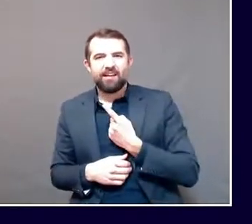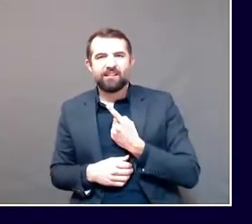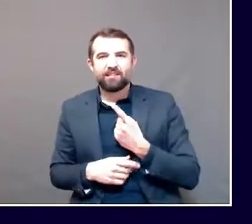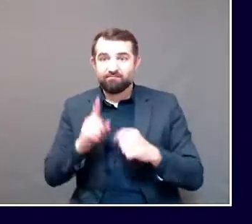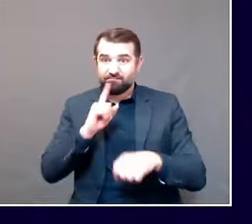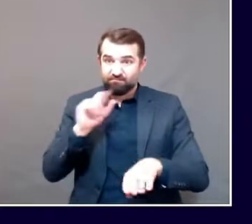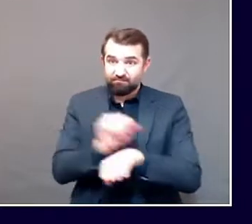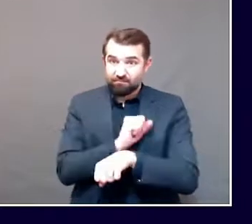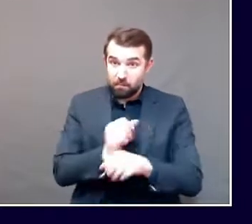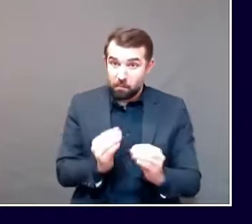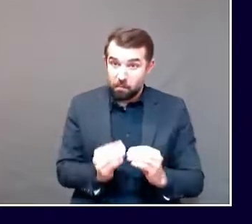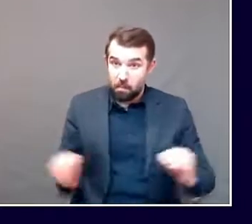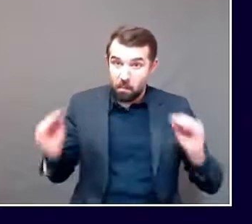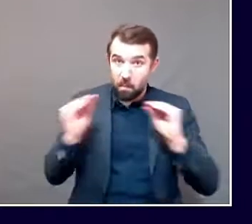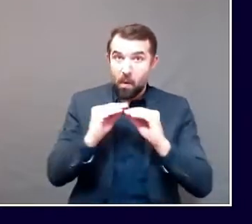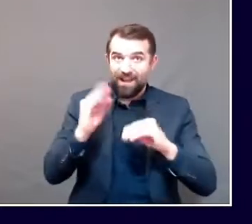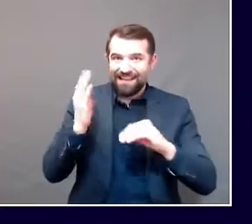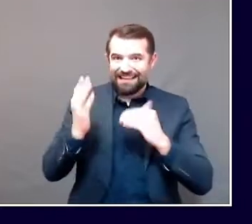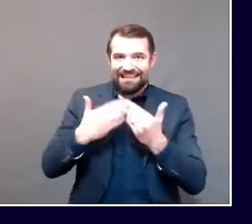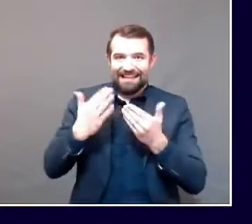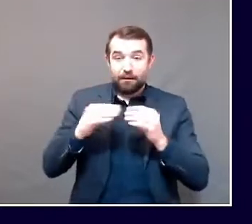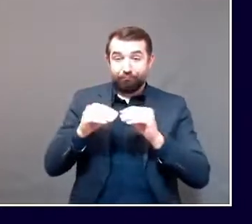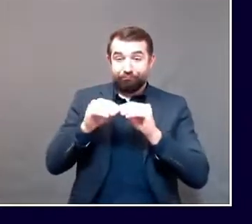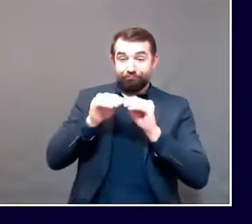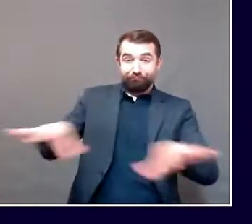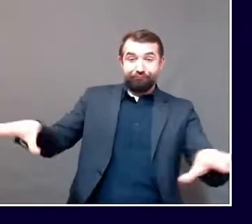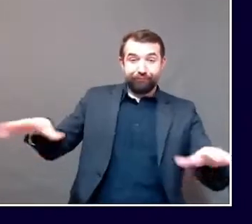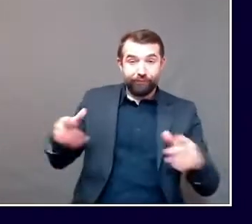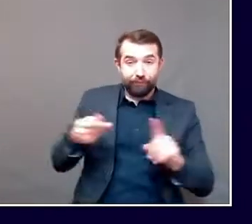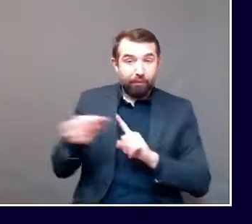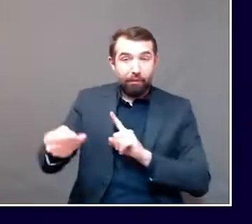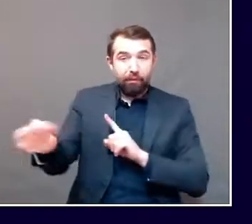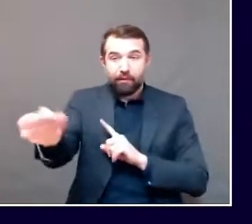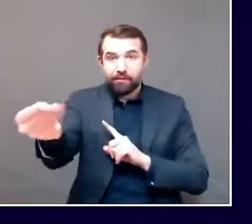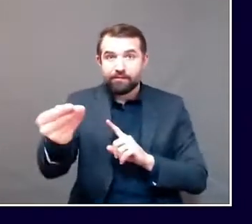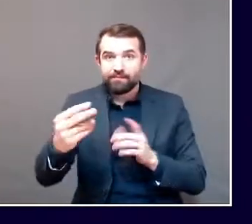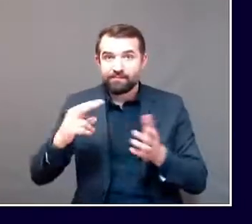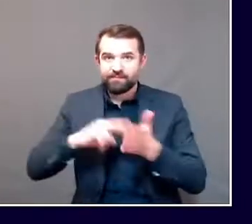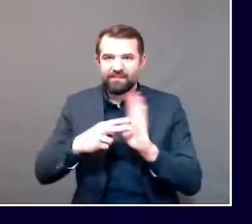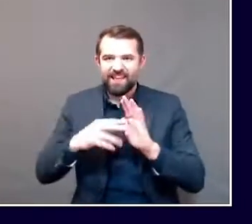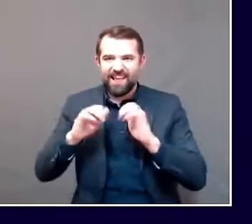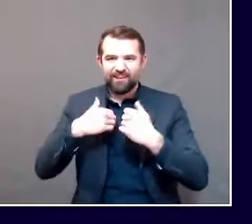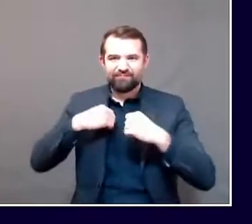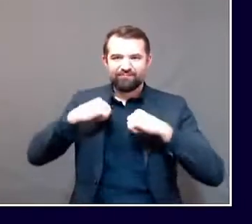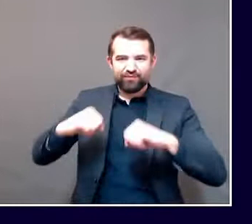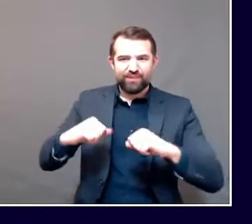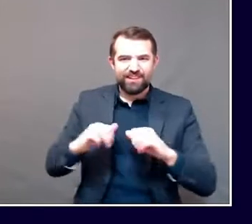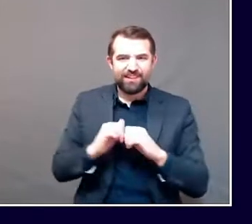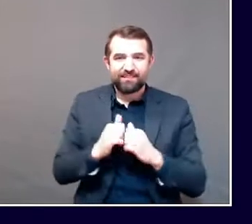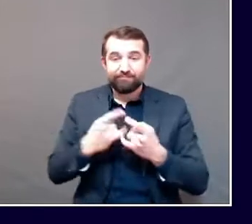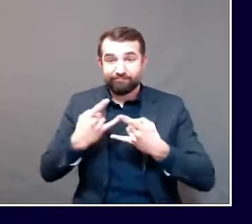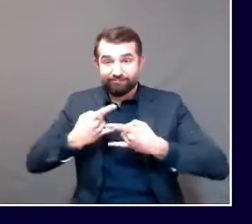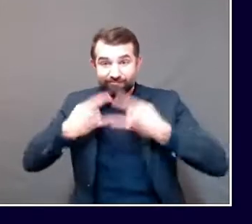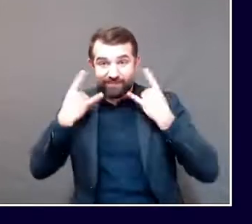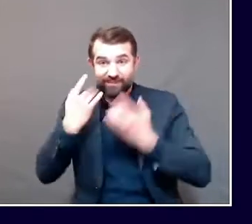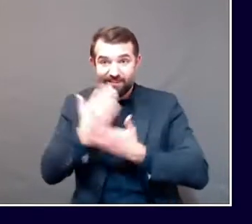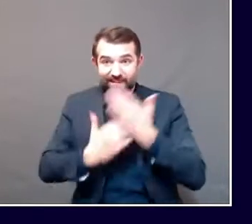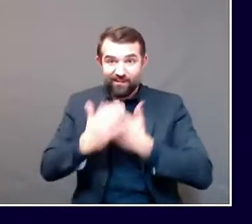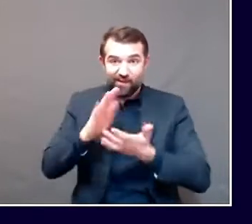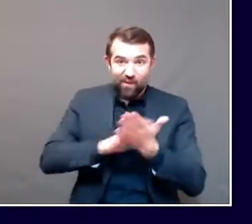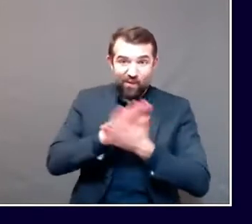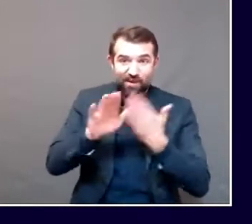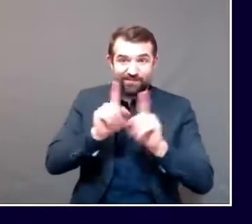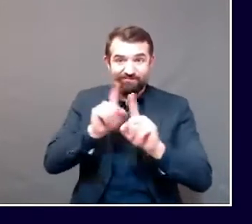distancing keep us safe? Let me talk about what I mean by more contagious. What we know about this new variant is that,